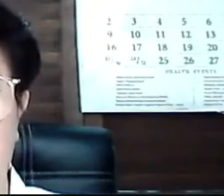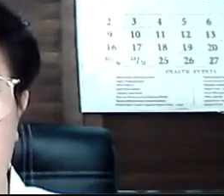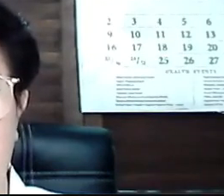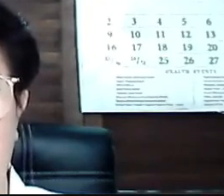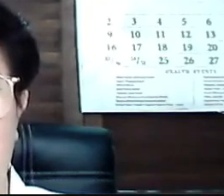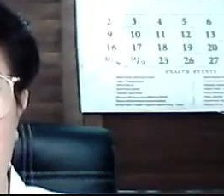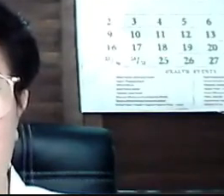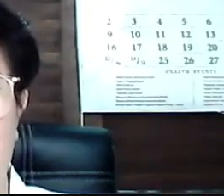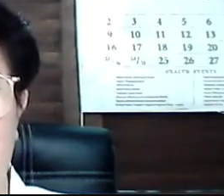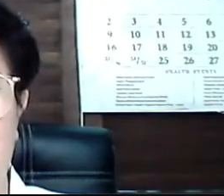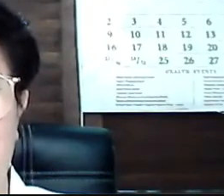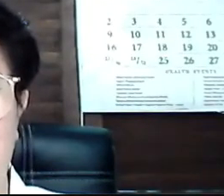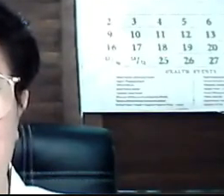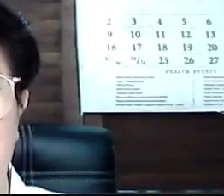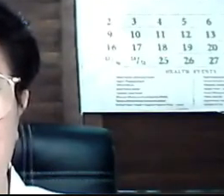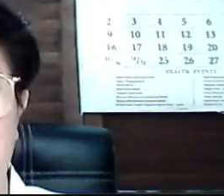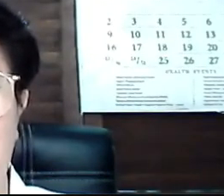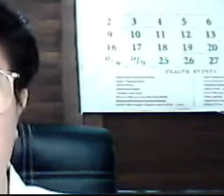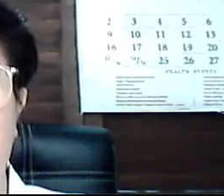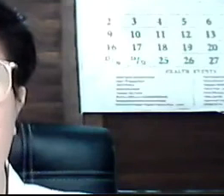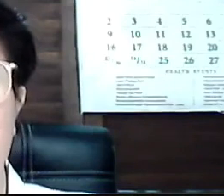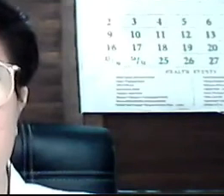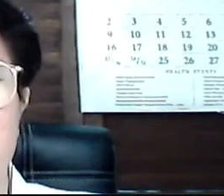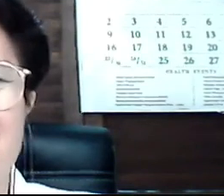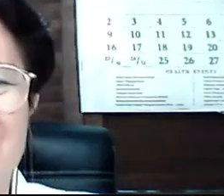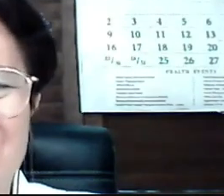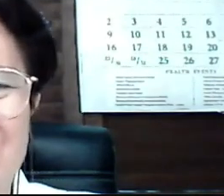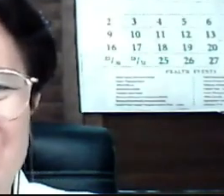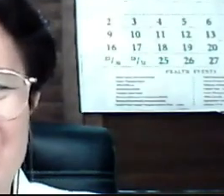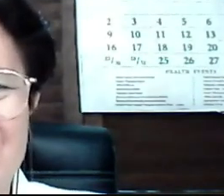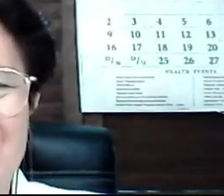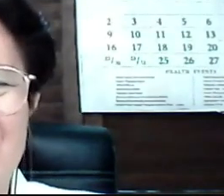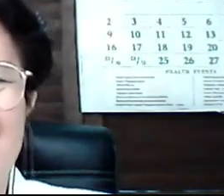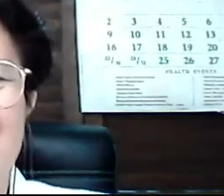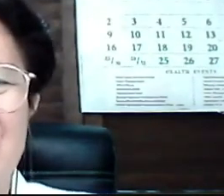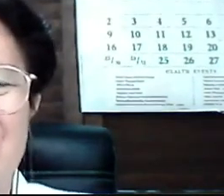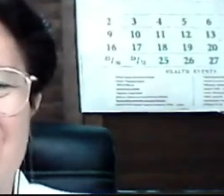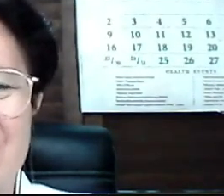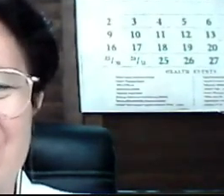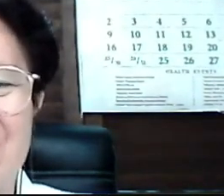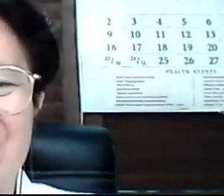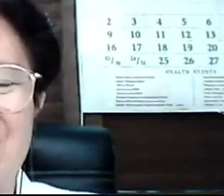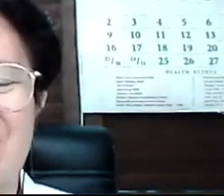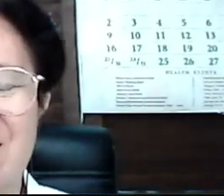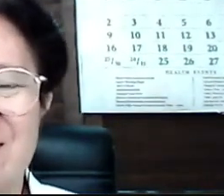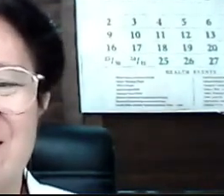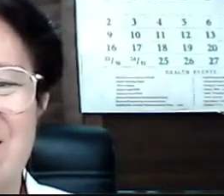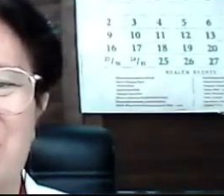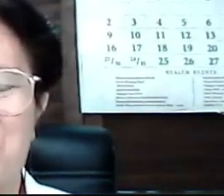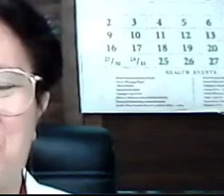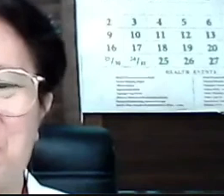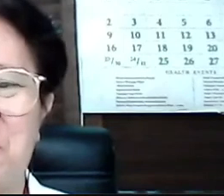Okay. Of course, it's not an issue for Taguig, who is in the seat of technology in Philippines. No, but